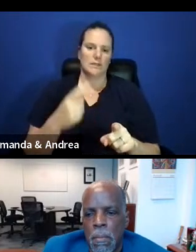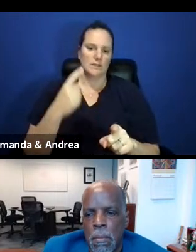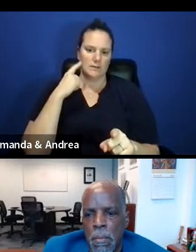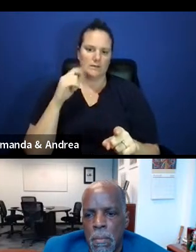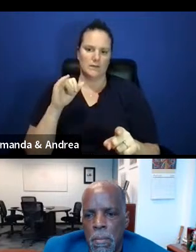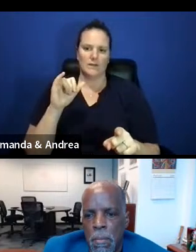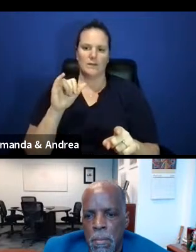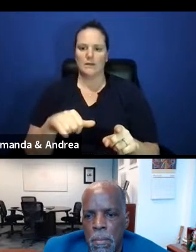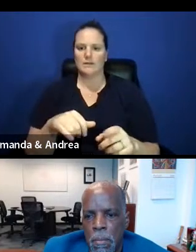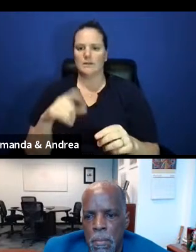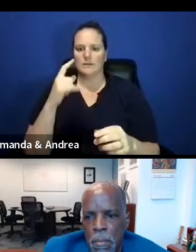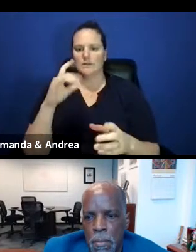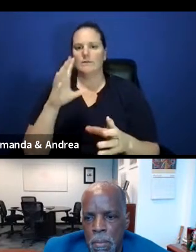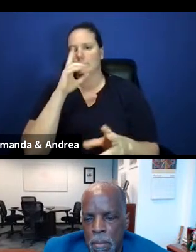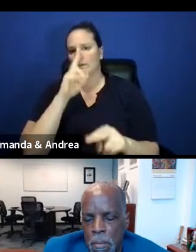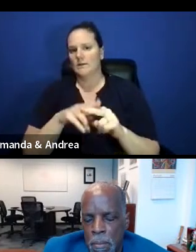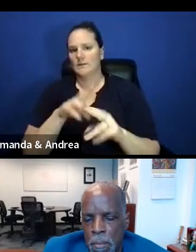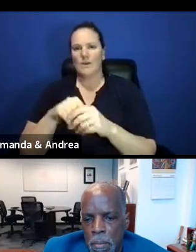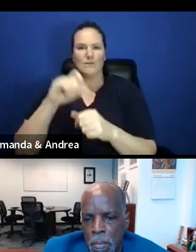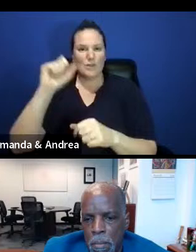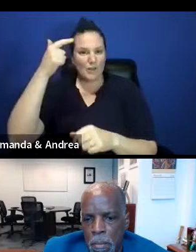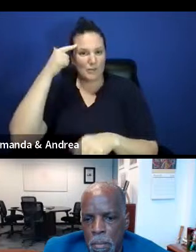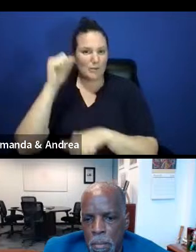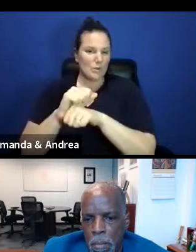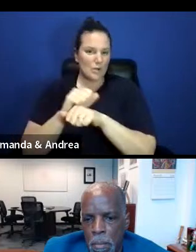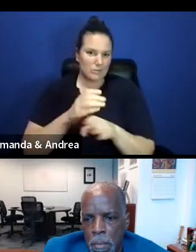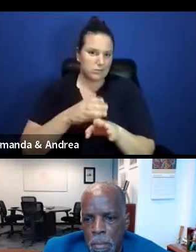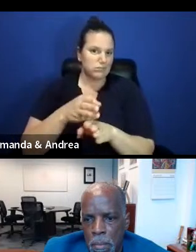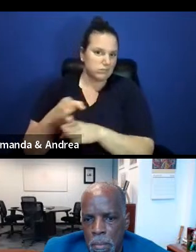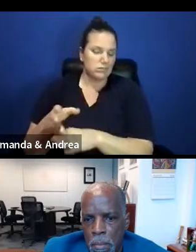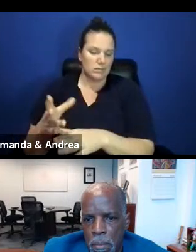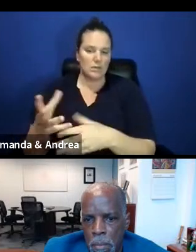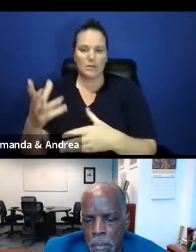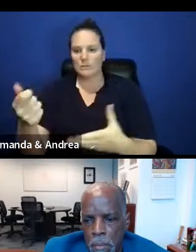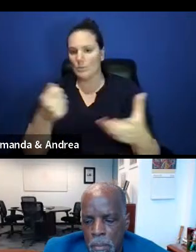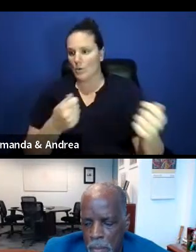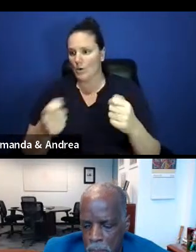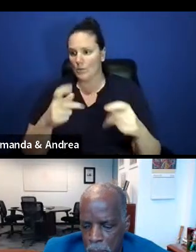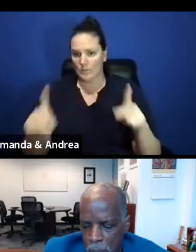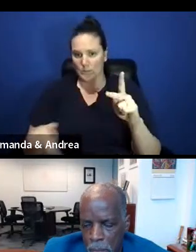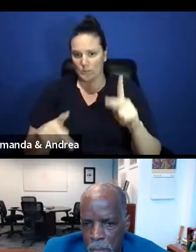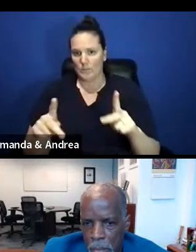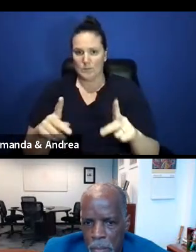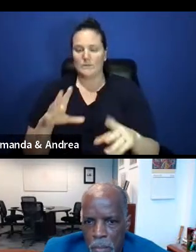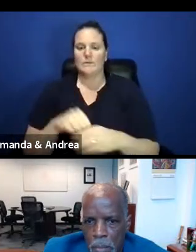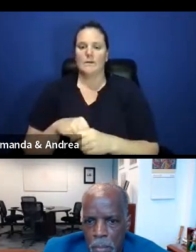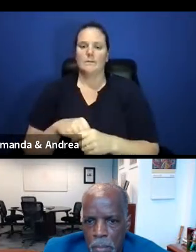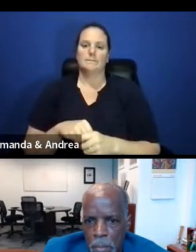being able to engage and pull individuals in who are already